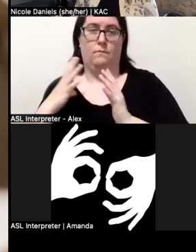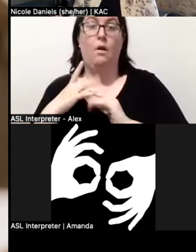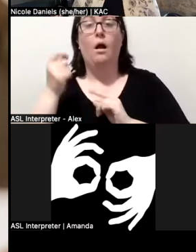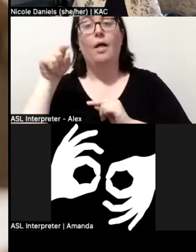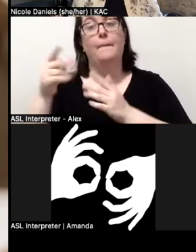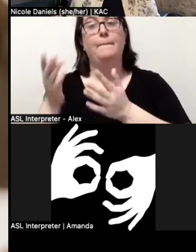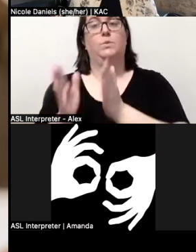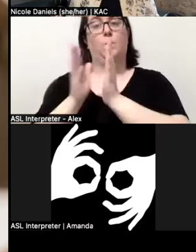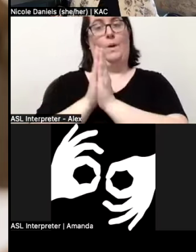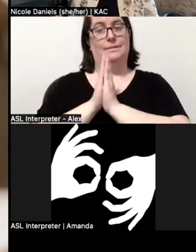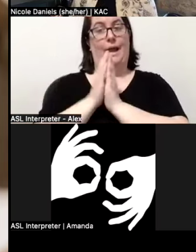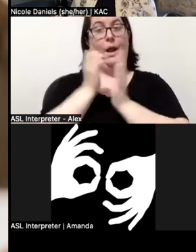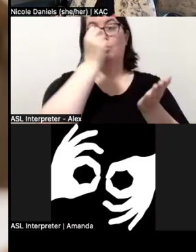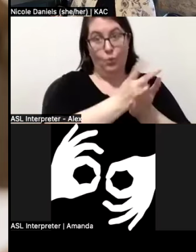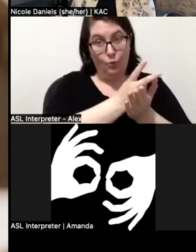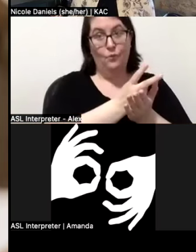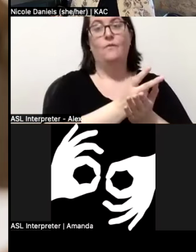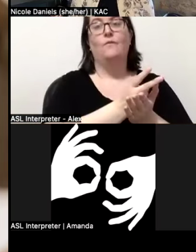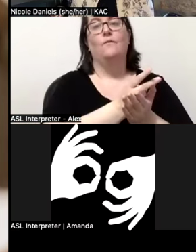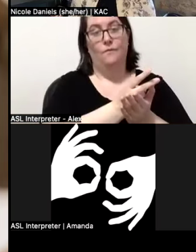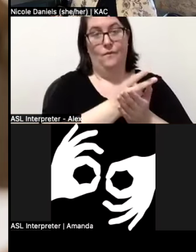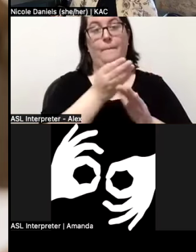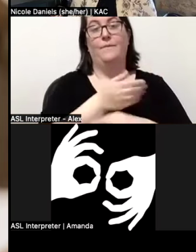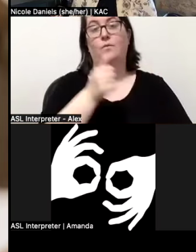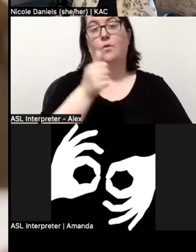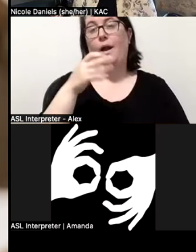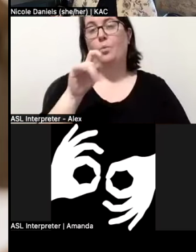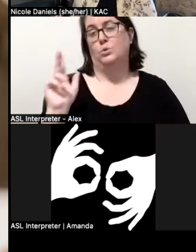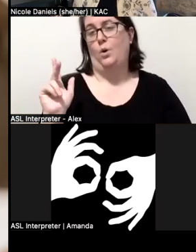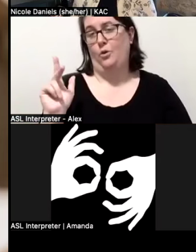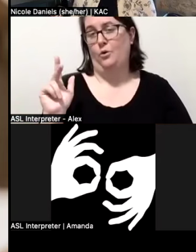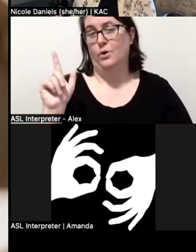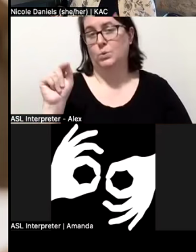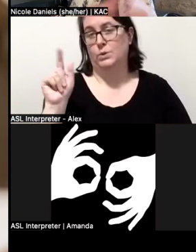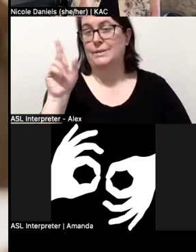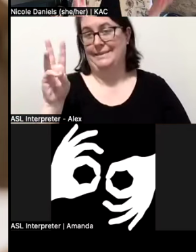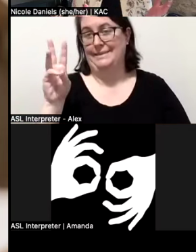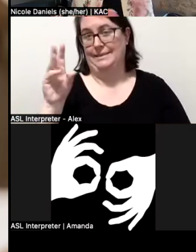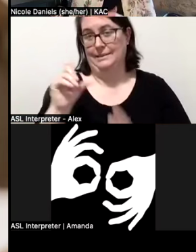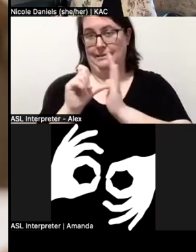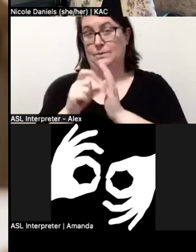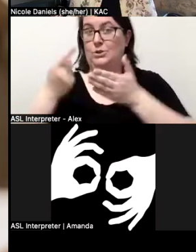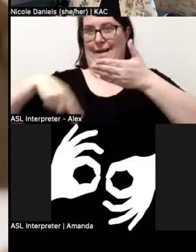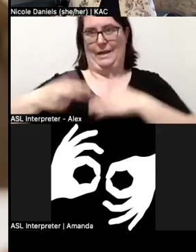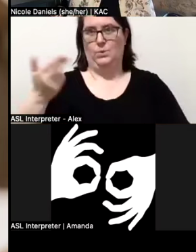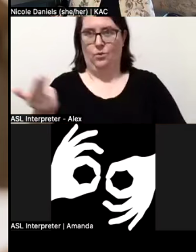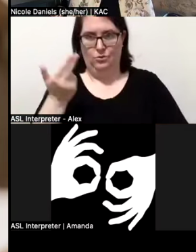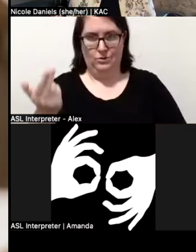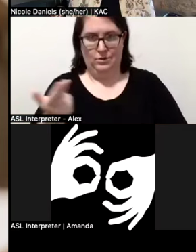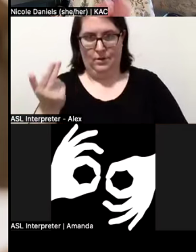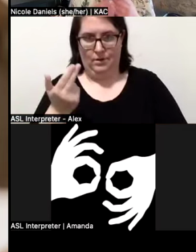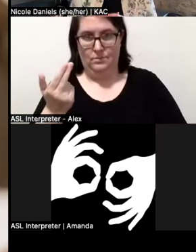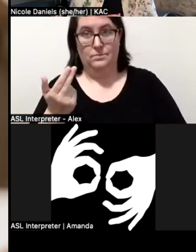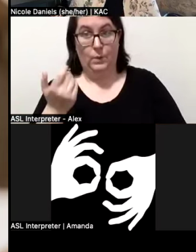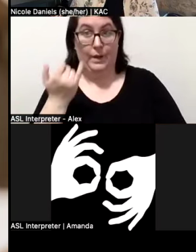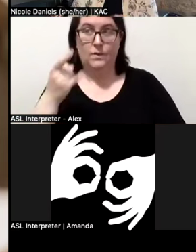requested and approved by KAC no later than April 23rd, 2026, which is next Thursday. So